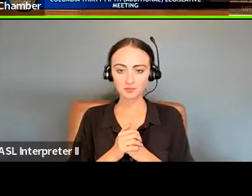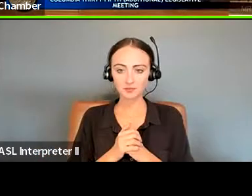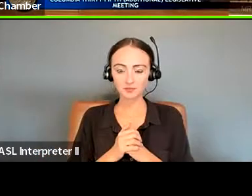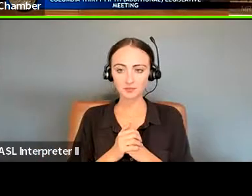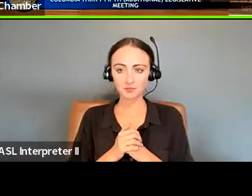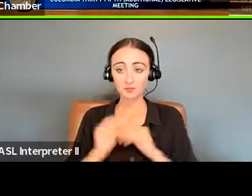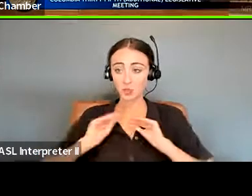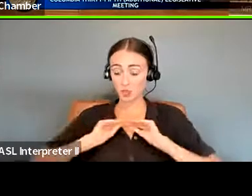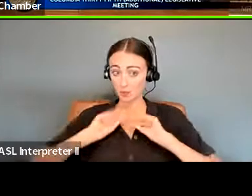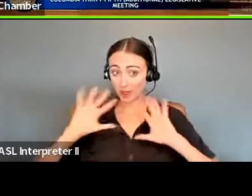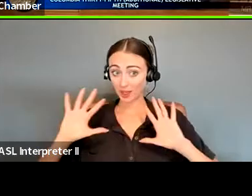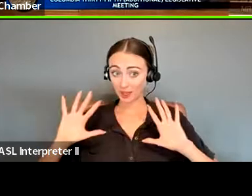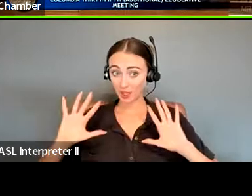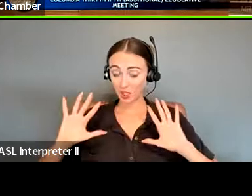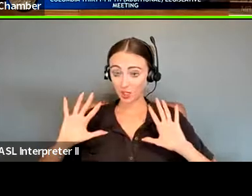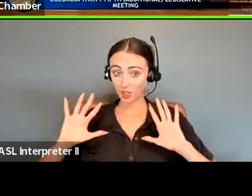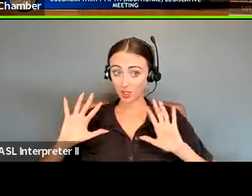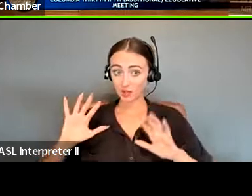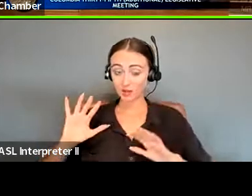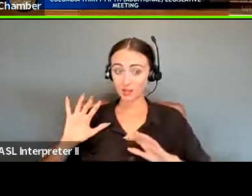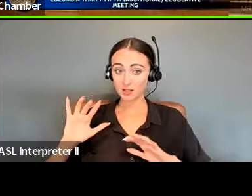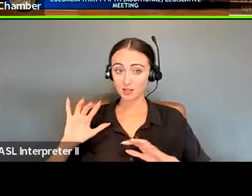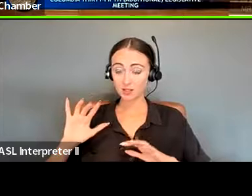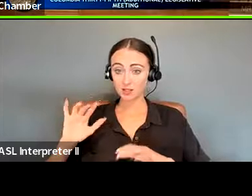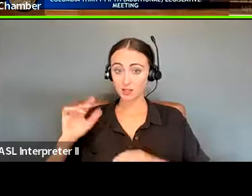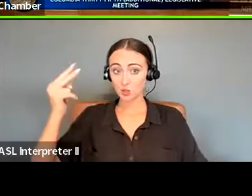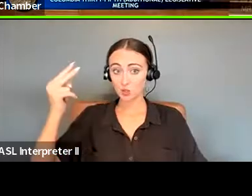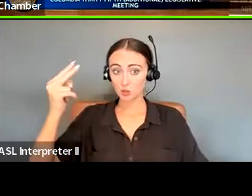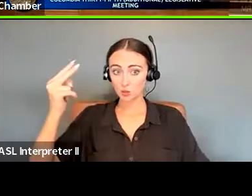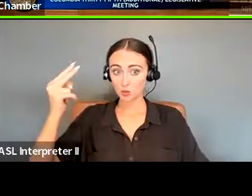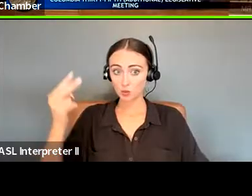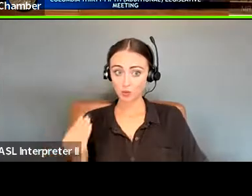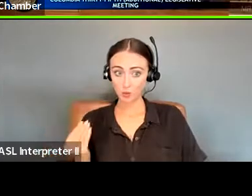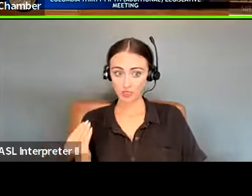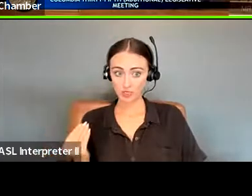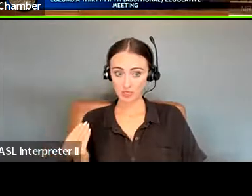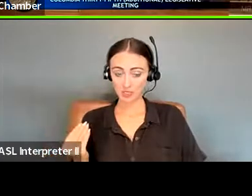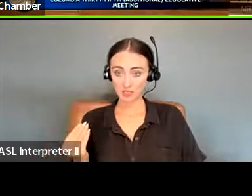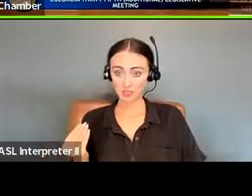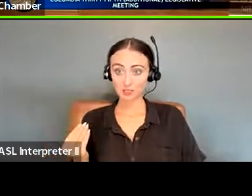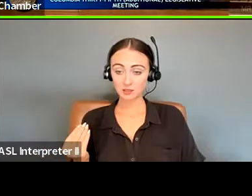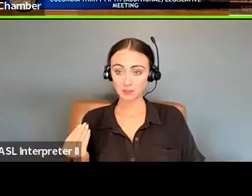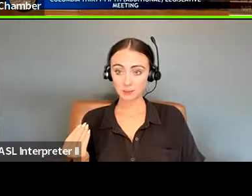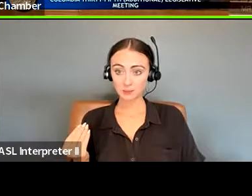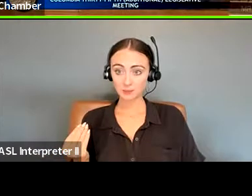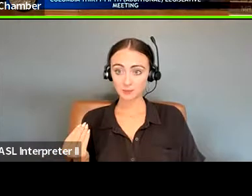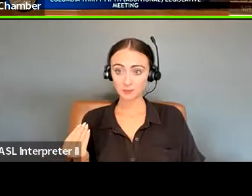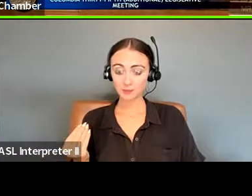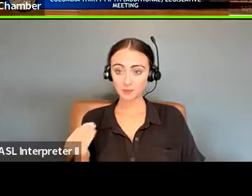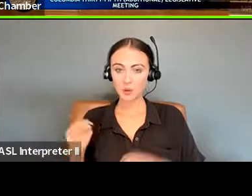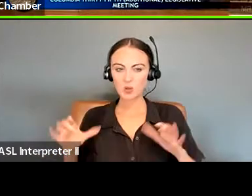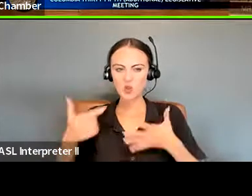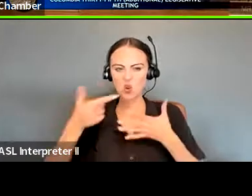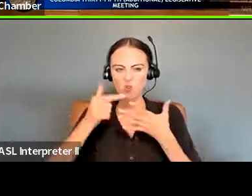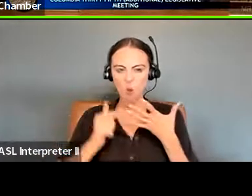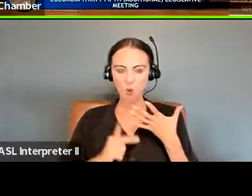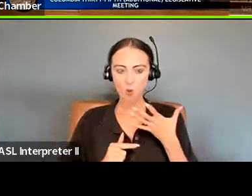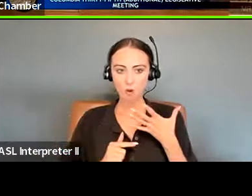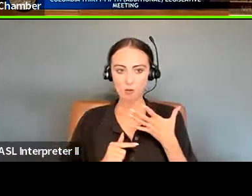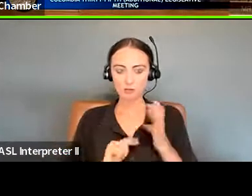to be clear, it's items 2 through 14 are, we'll do a roll call on